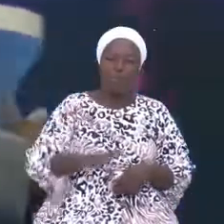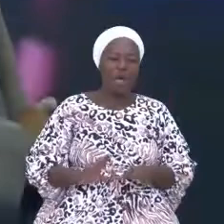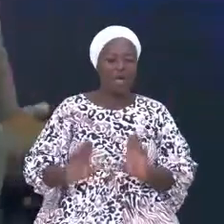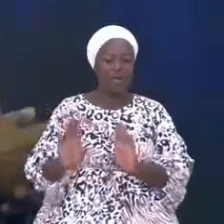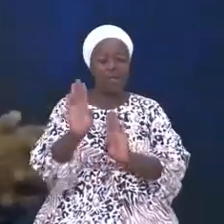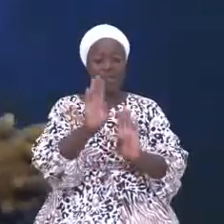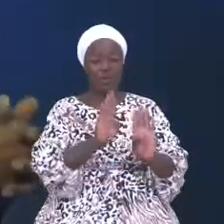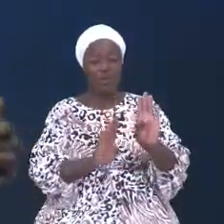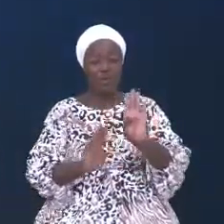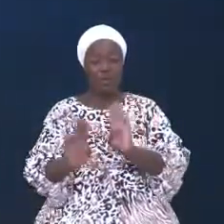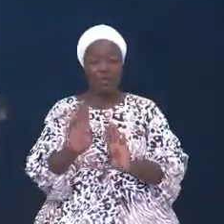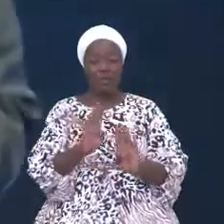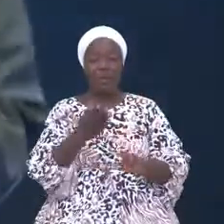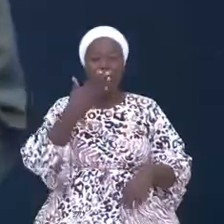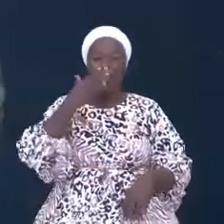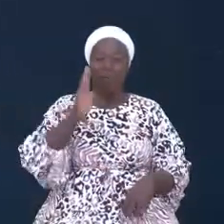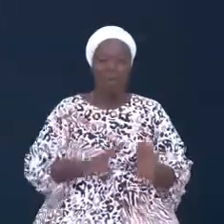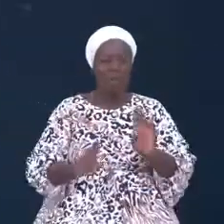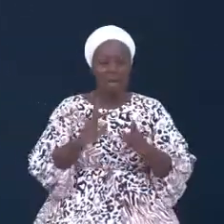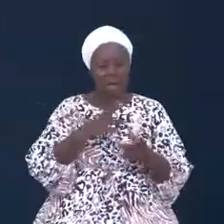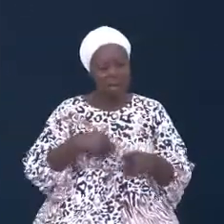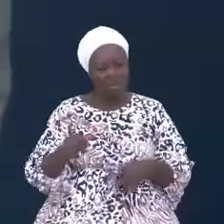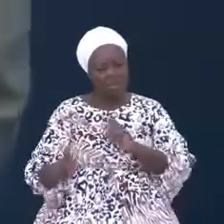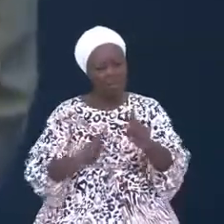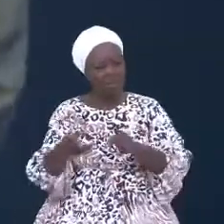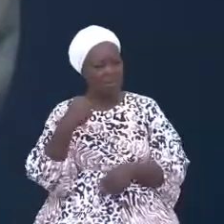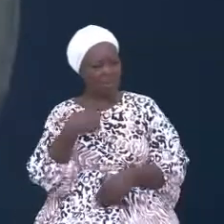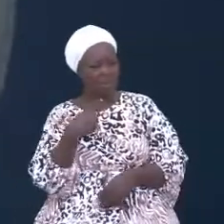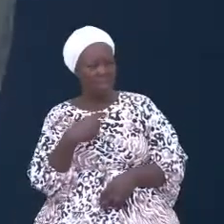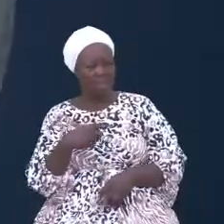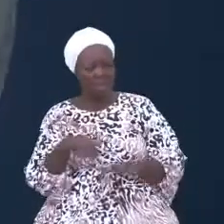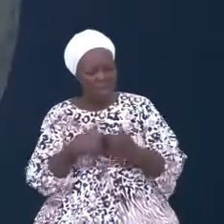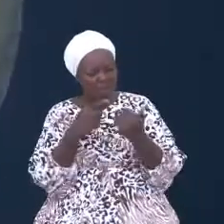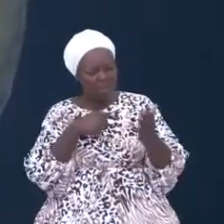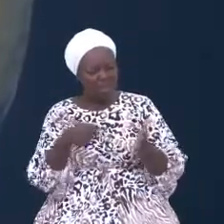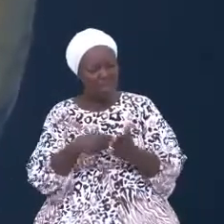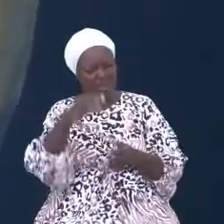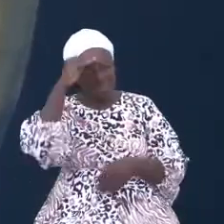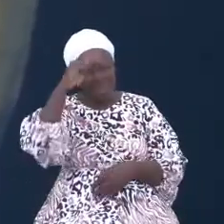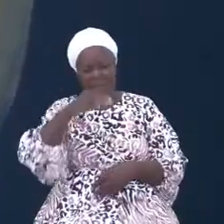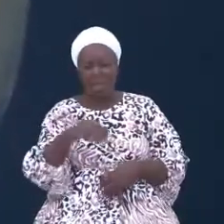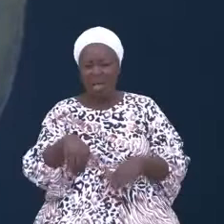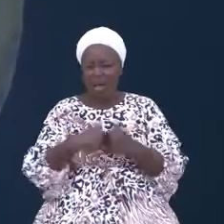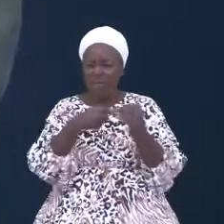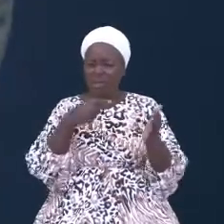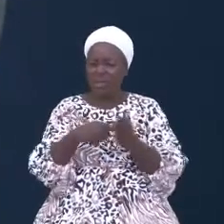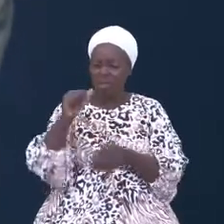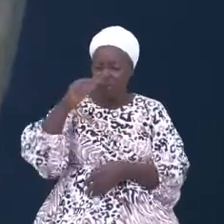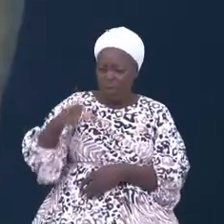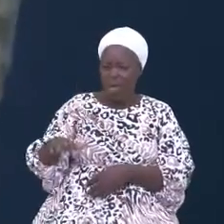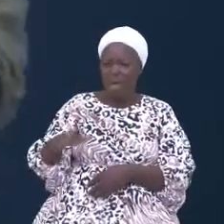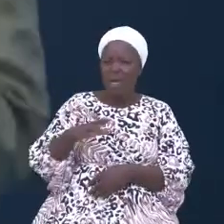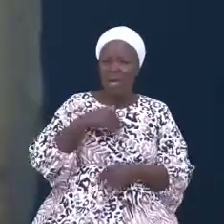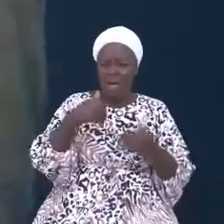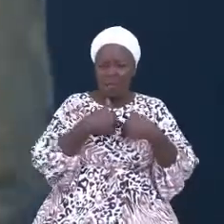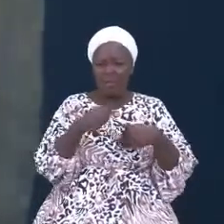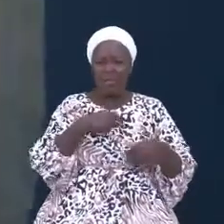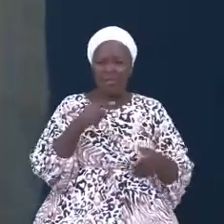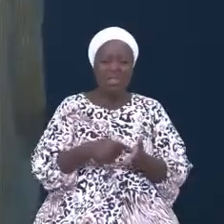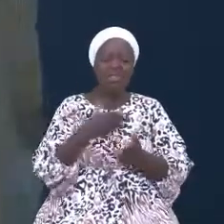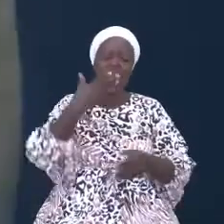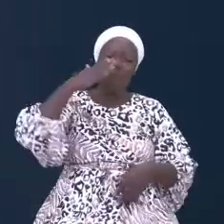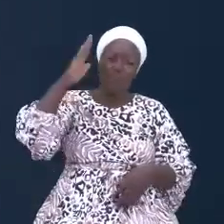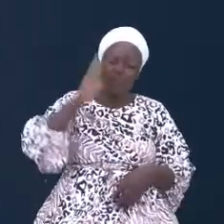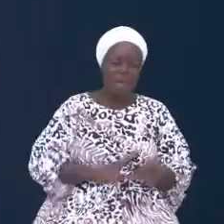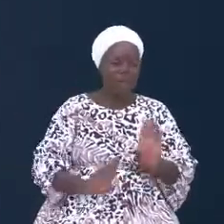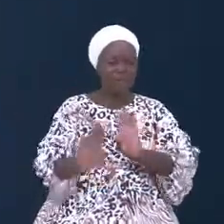And people were saying, how is this man? How is this woman having bad